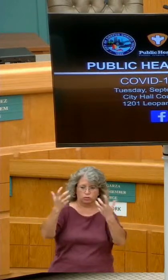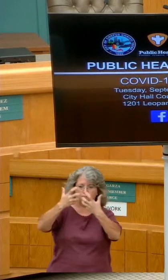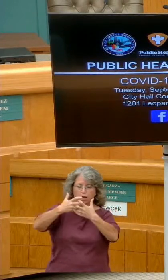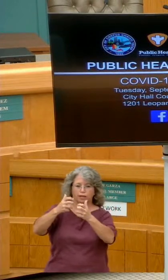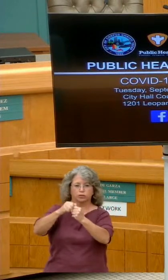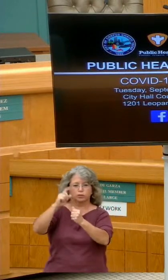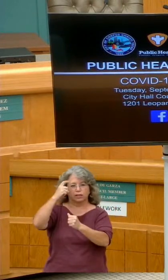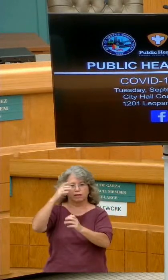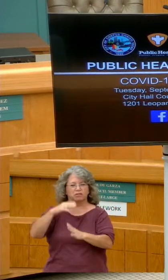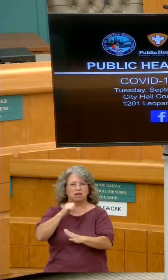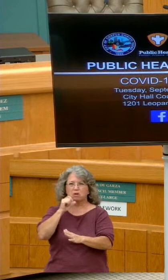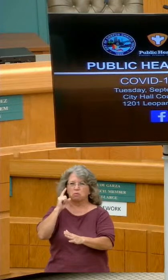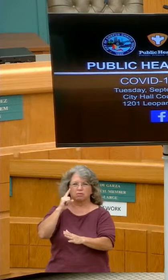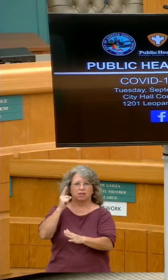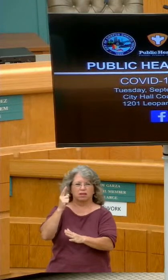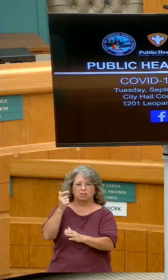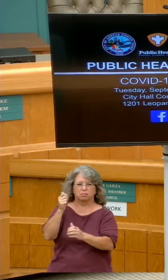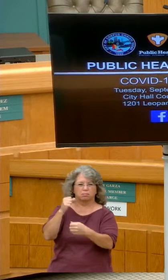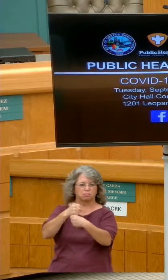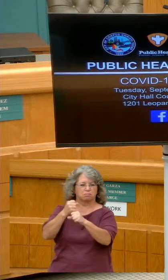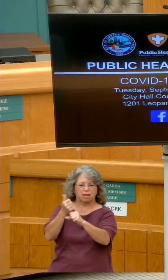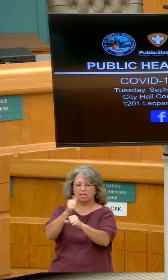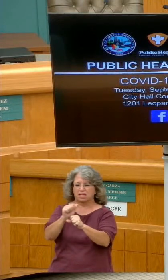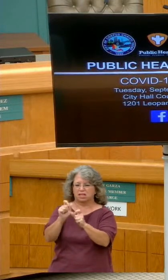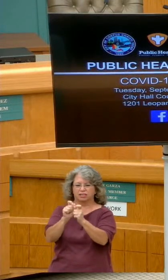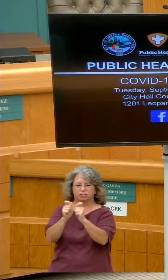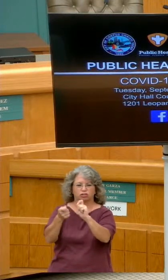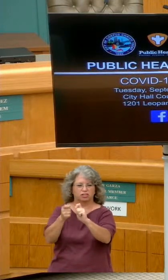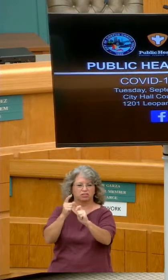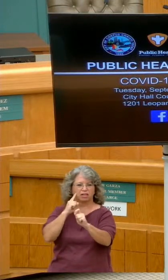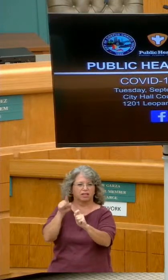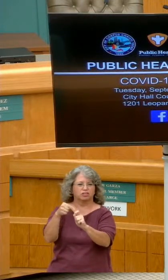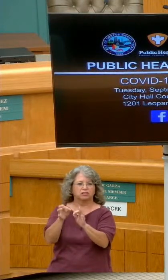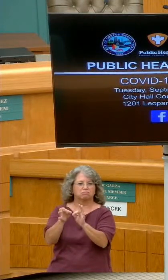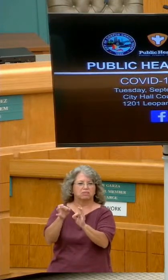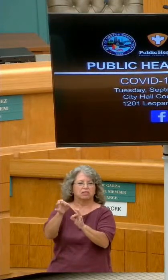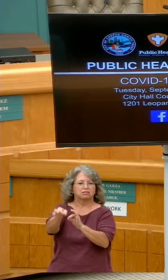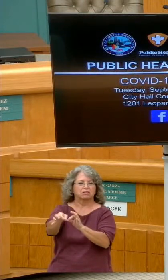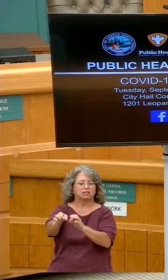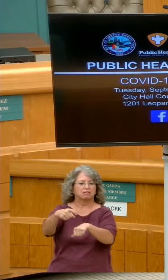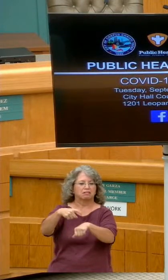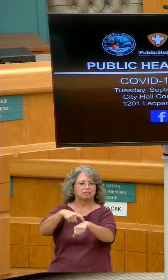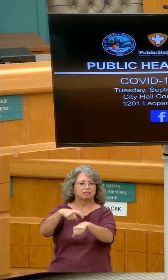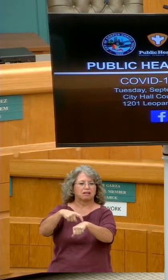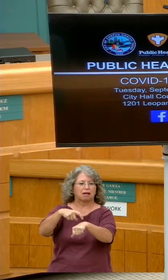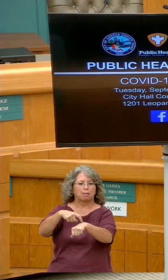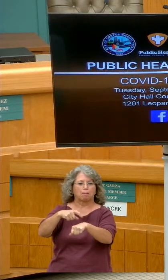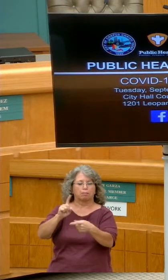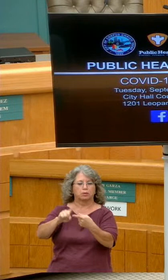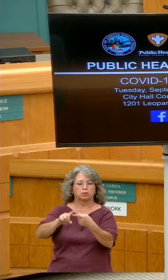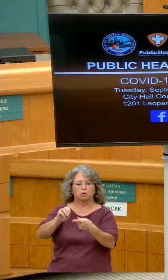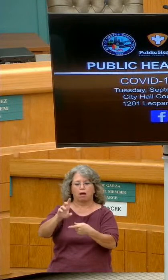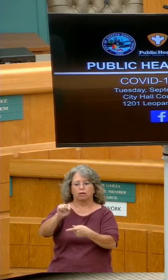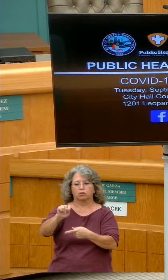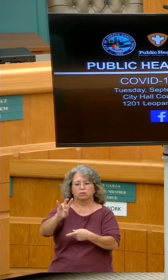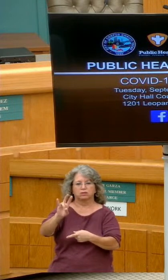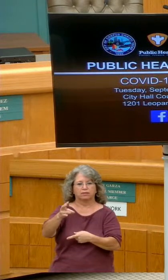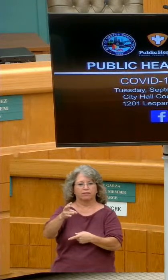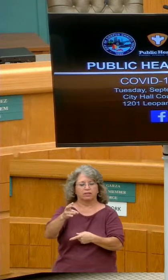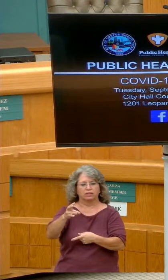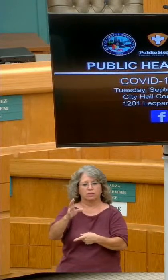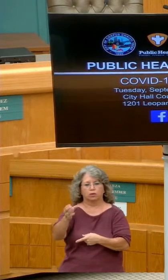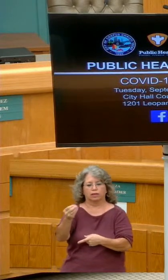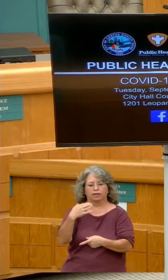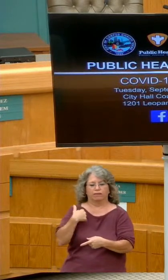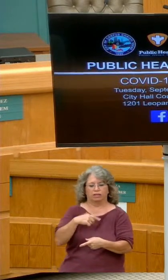there's any significant change in that, but just an extension of the deadline till October the 7th. So another 30 days to